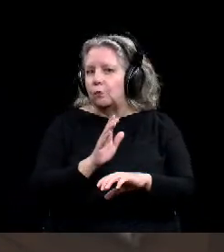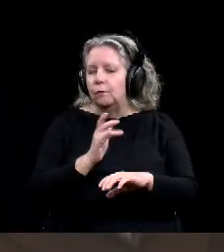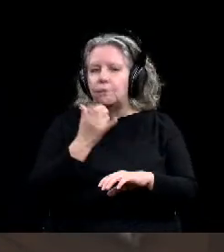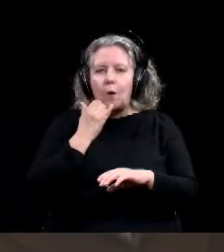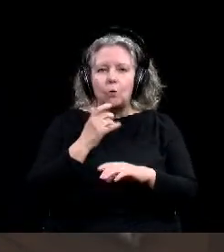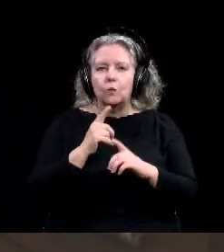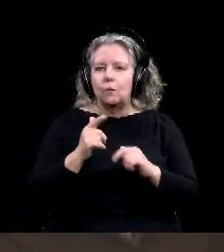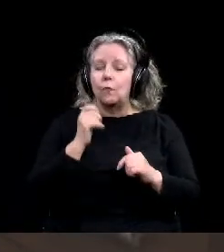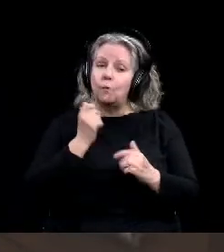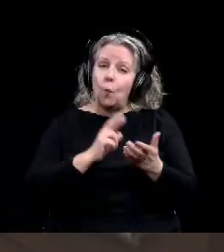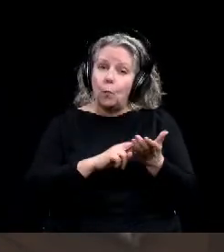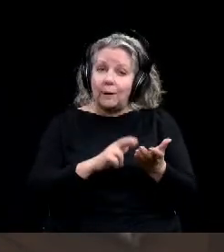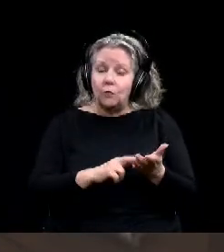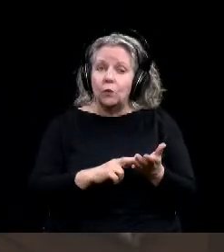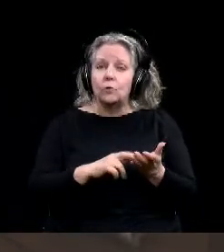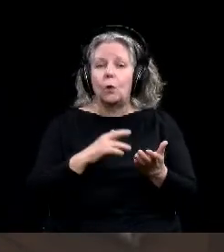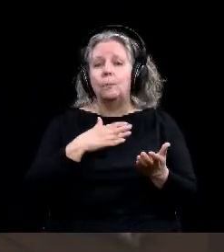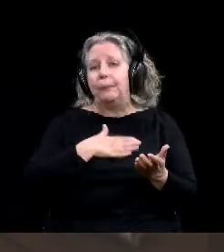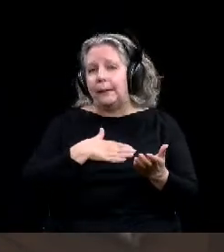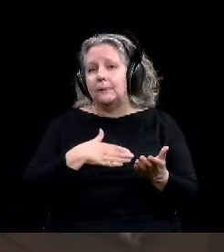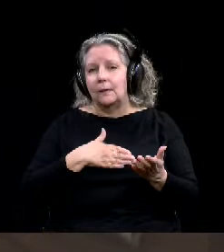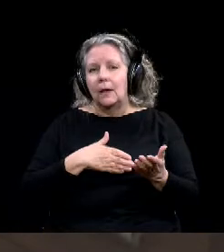at